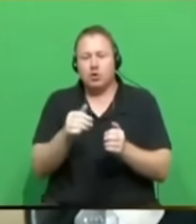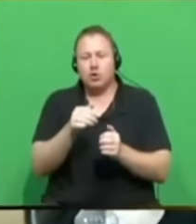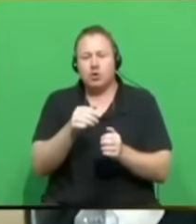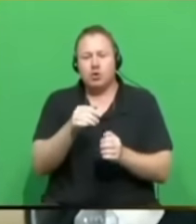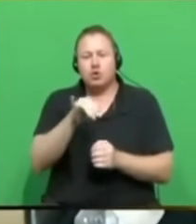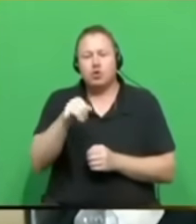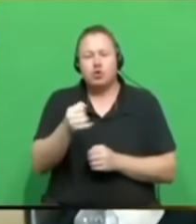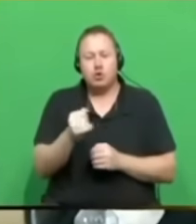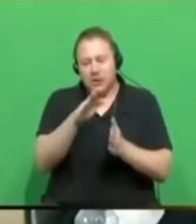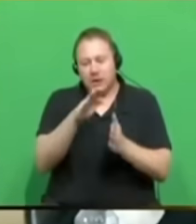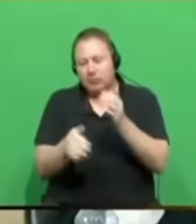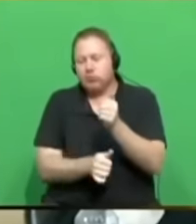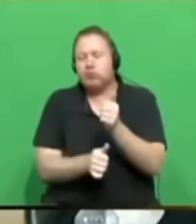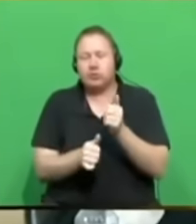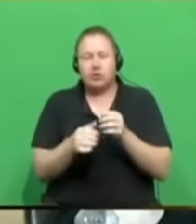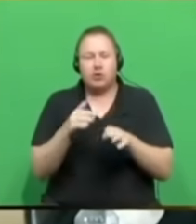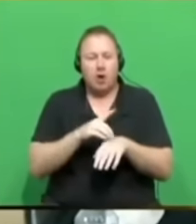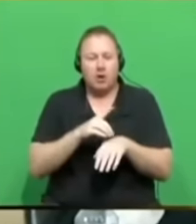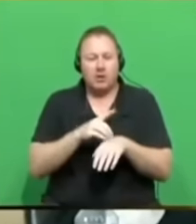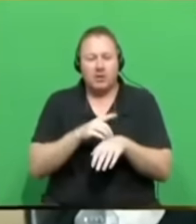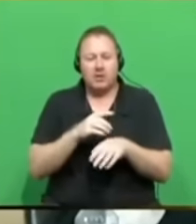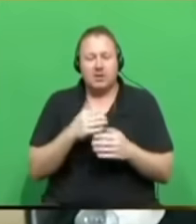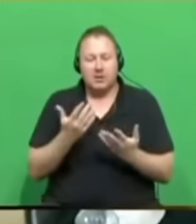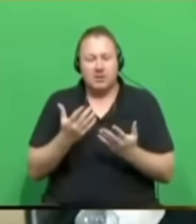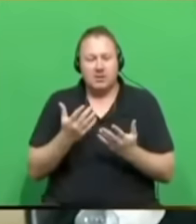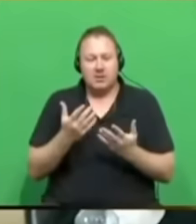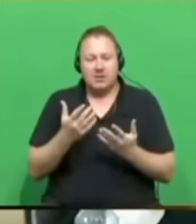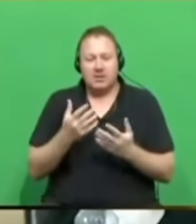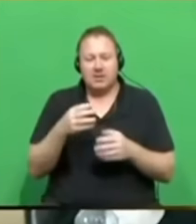who completed their community service in December, and they haven't been placed.